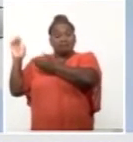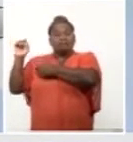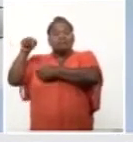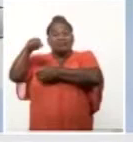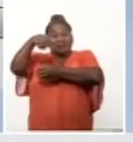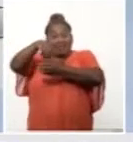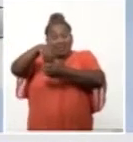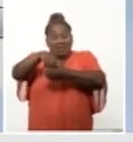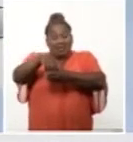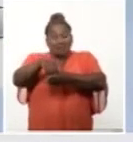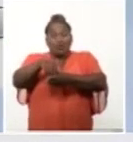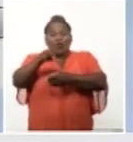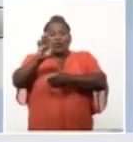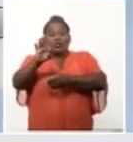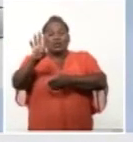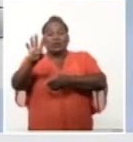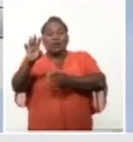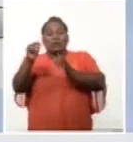of which